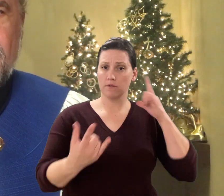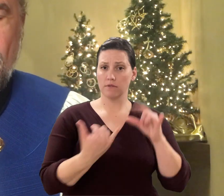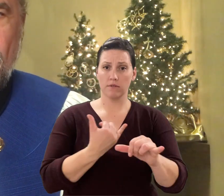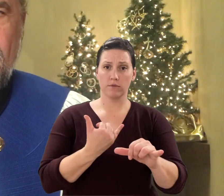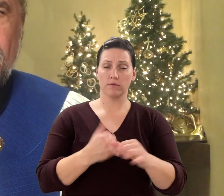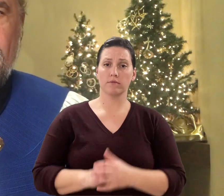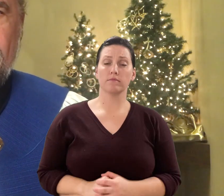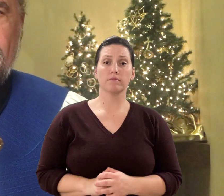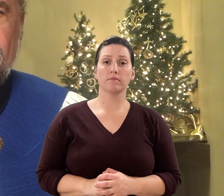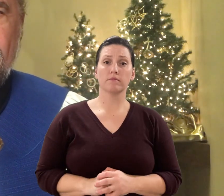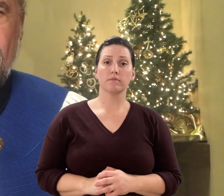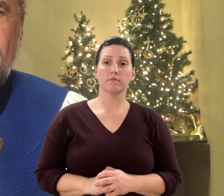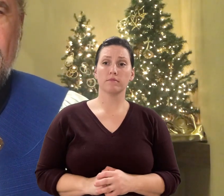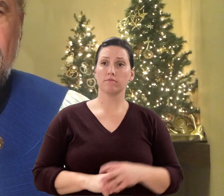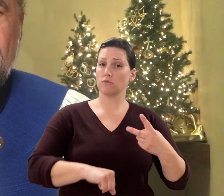of eternal life.